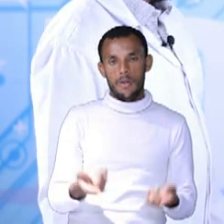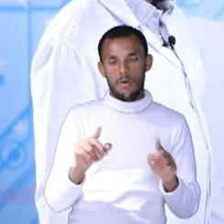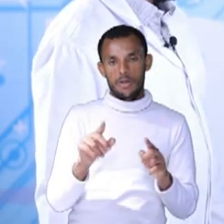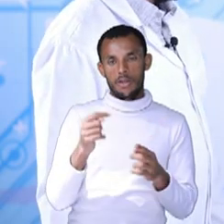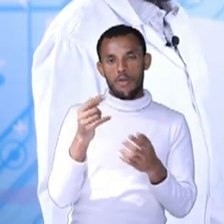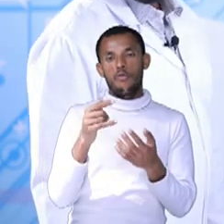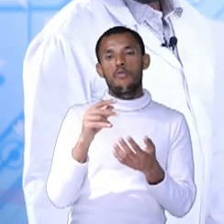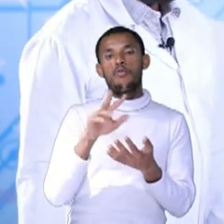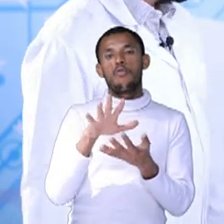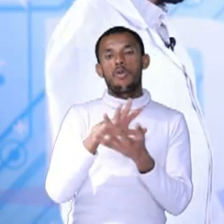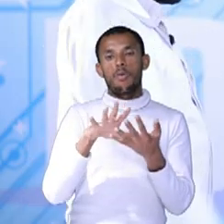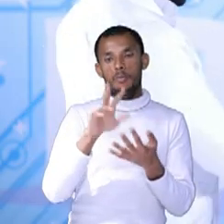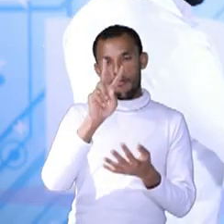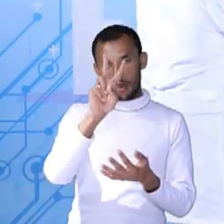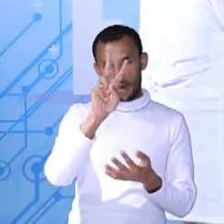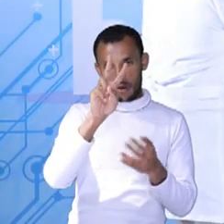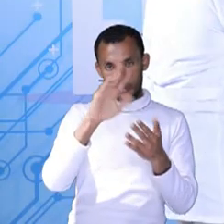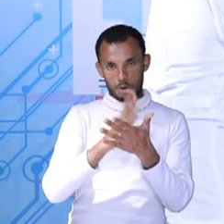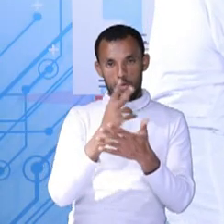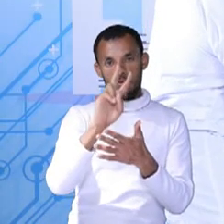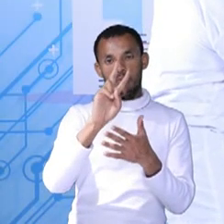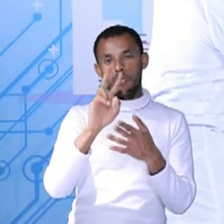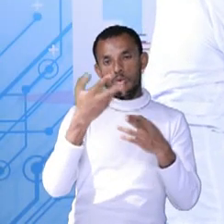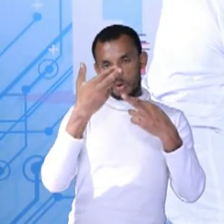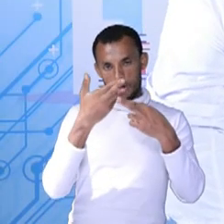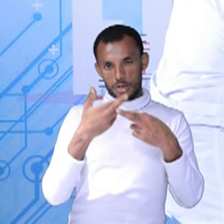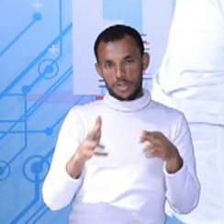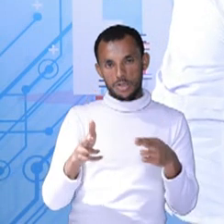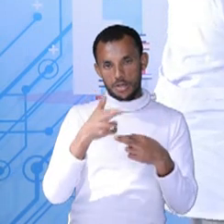the volume between two regions. Look, this one.